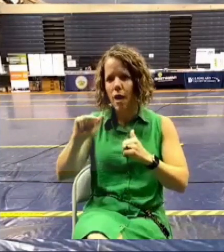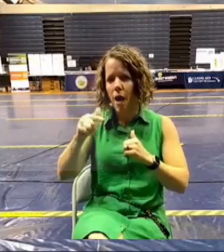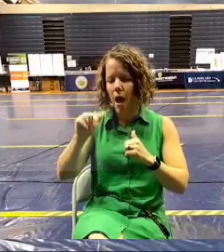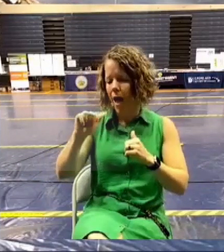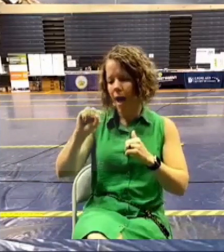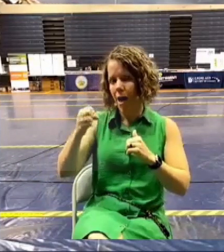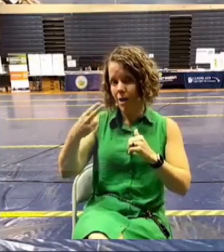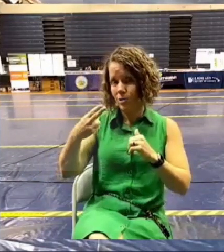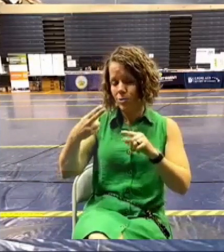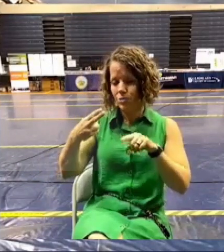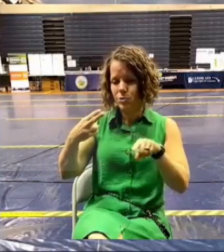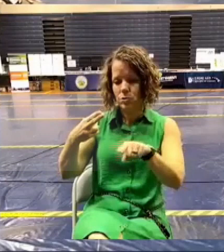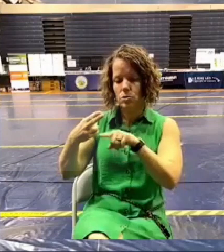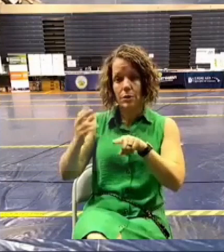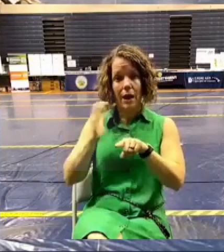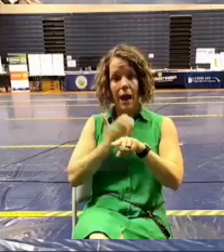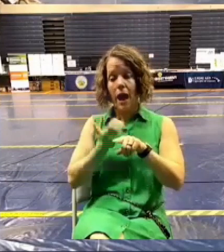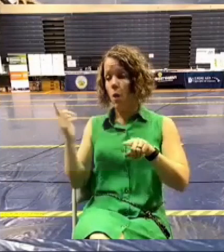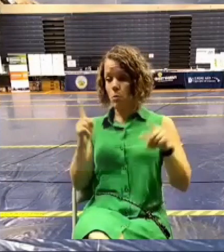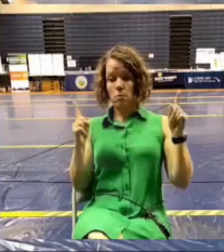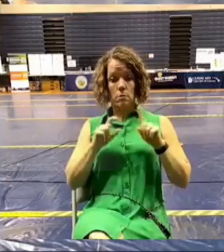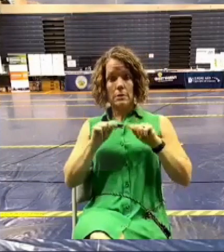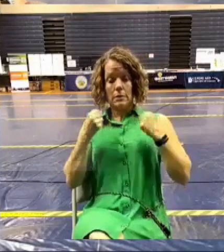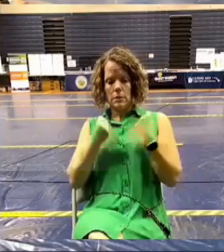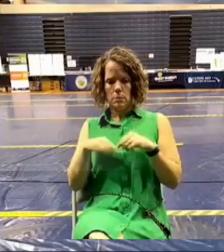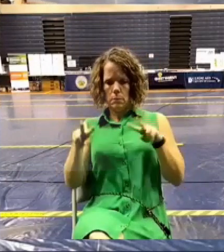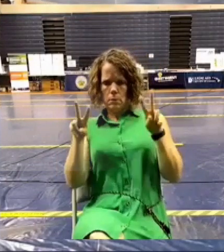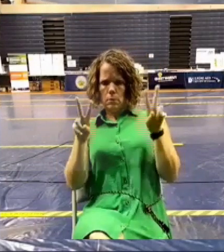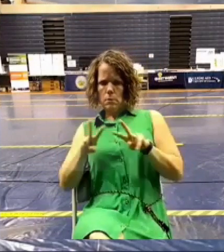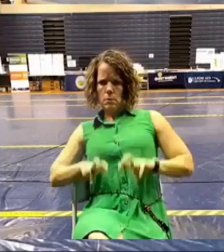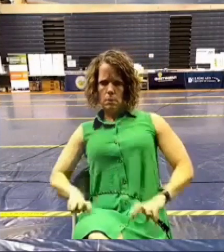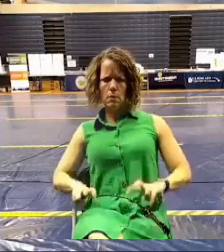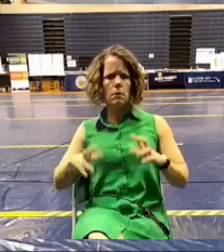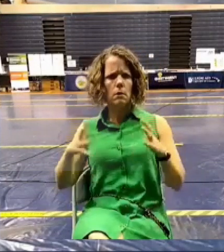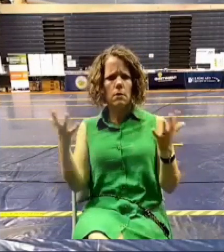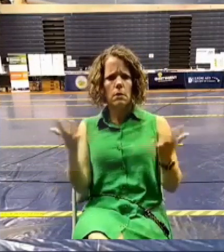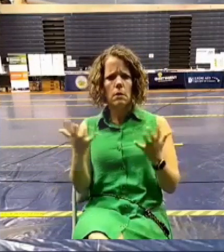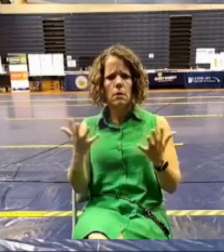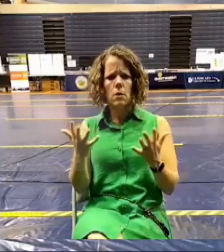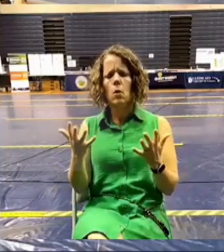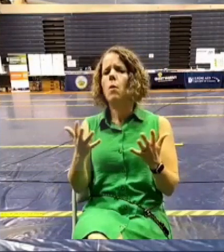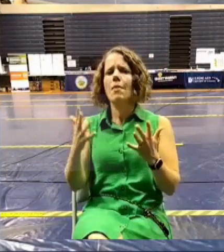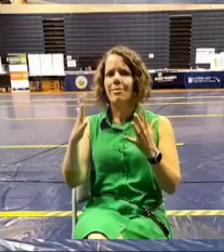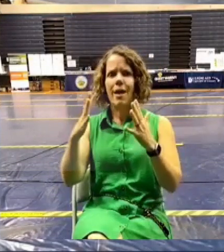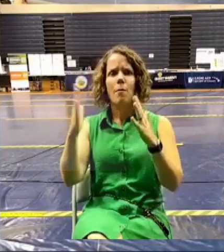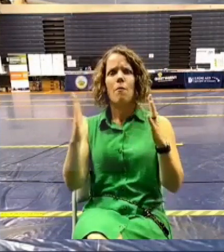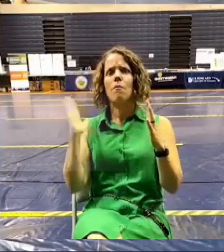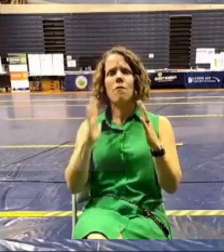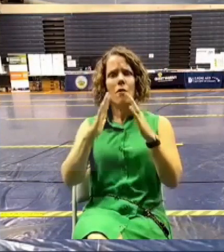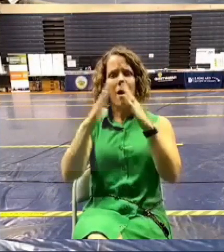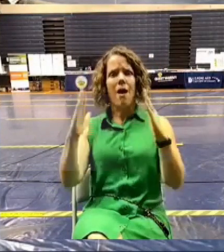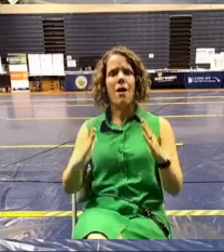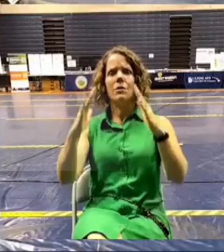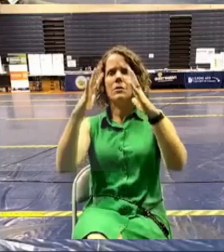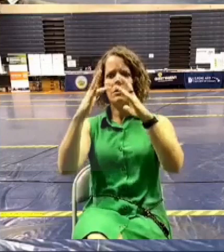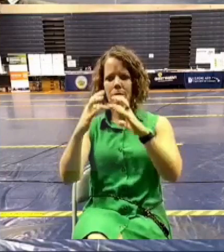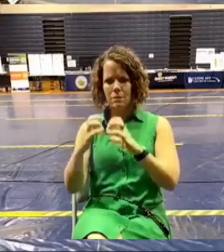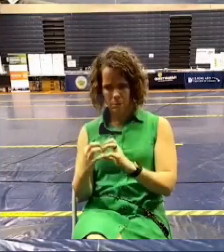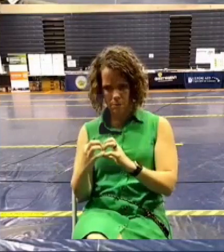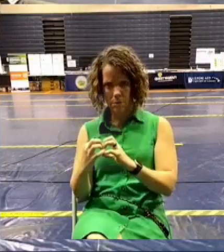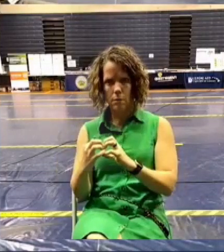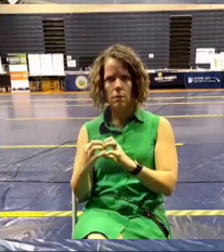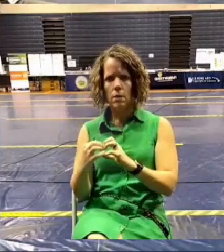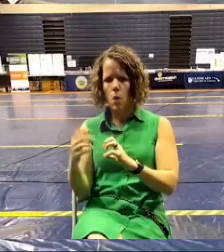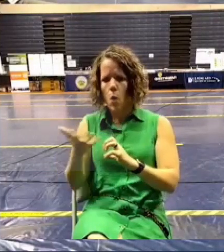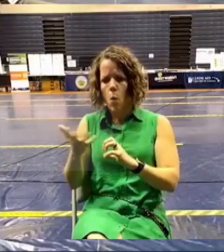making you know, clear where that debris, you know, reduced to and where that soil underneath is